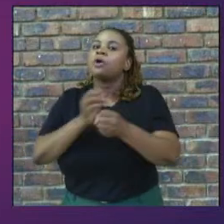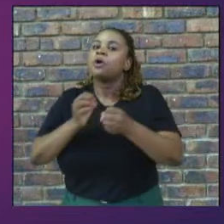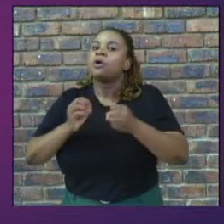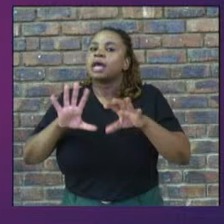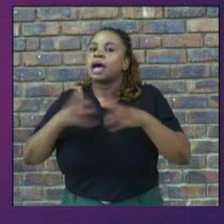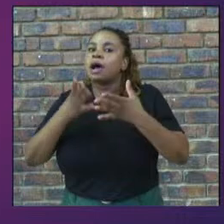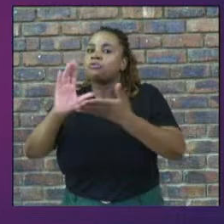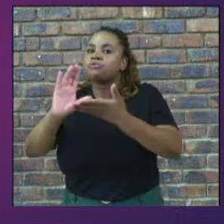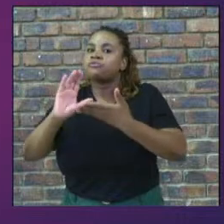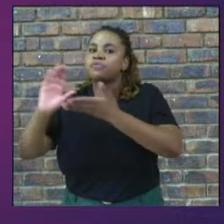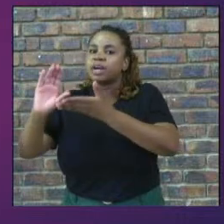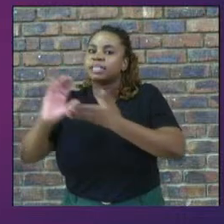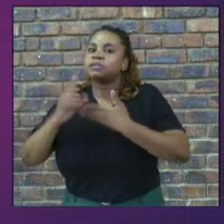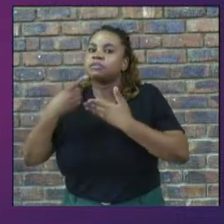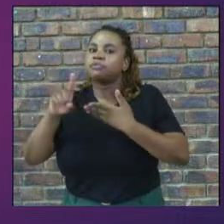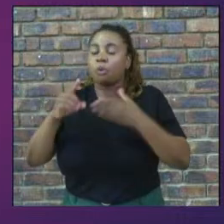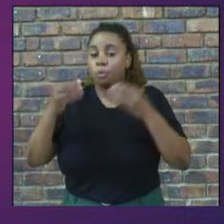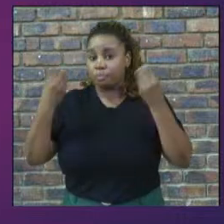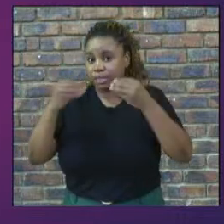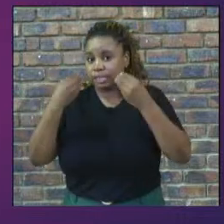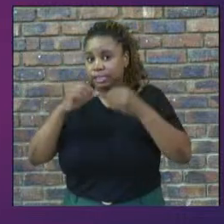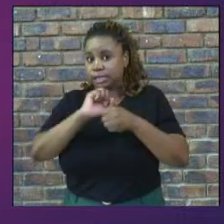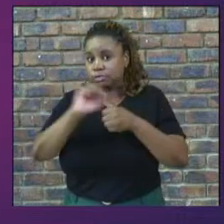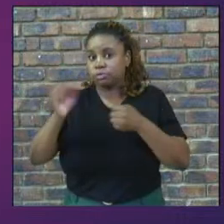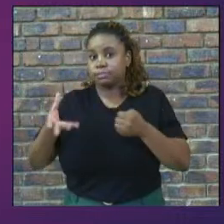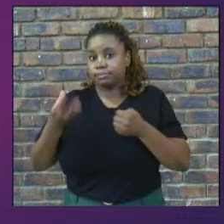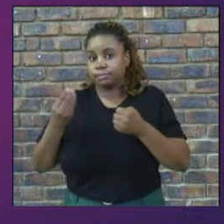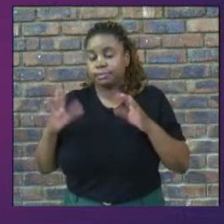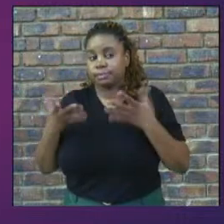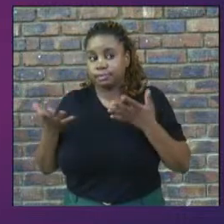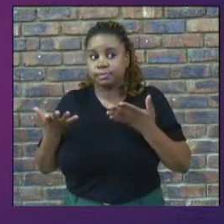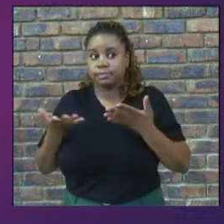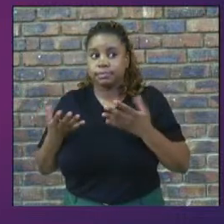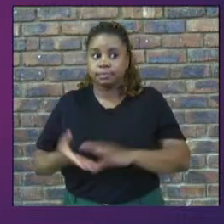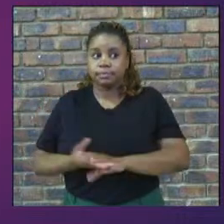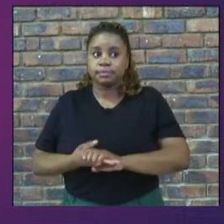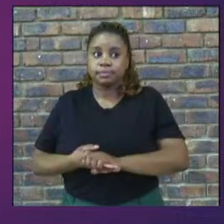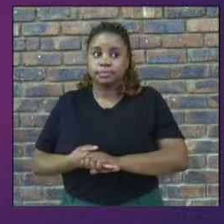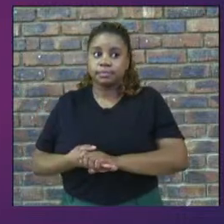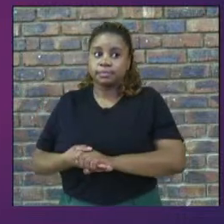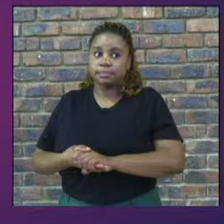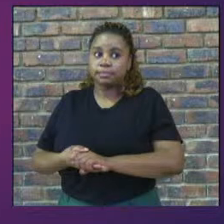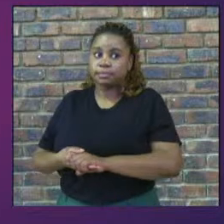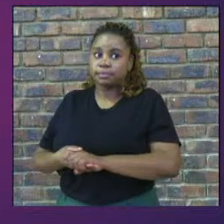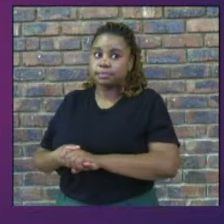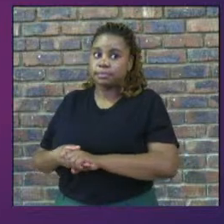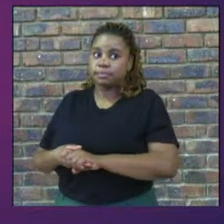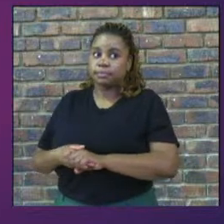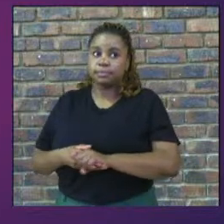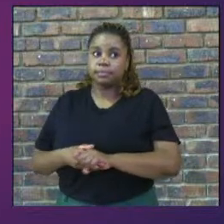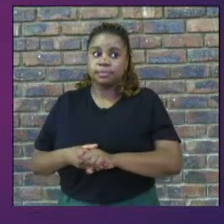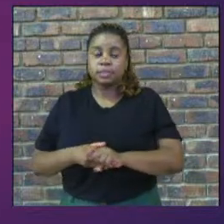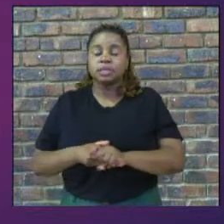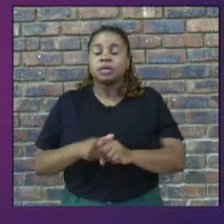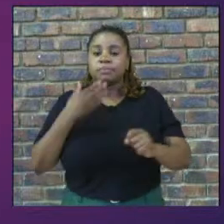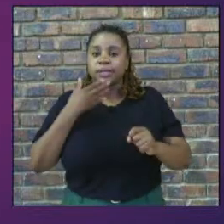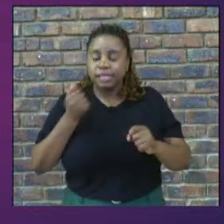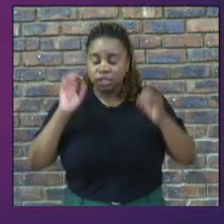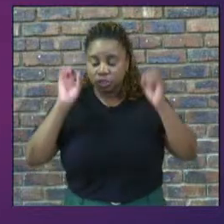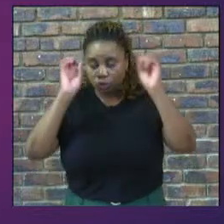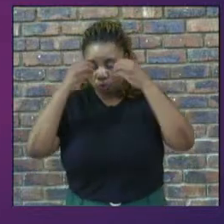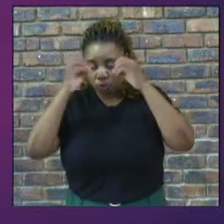well, Kasim Noto. On that page, ho thwa le tla fumana hore di office tse leng haufinyana le lona